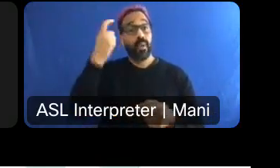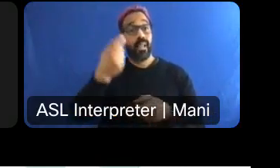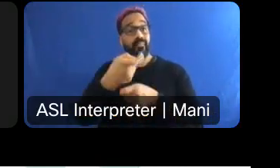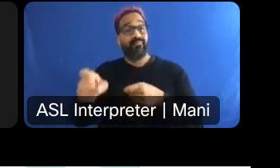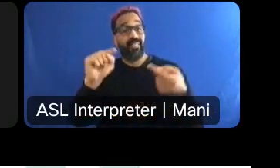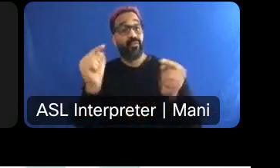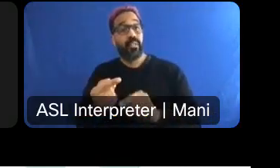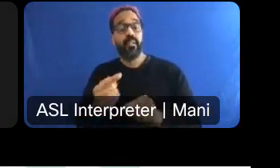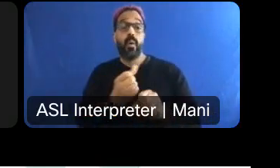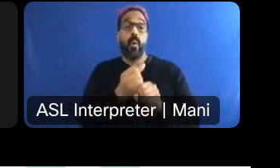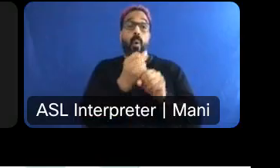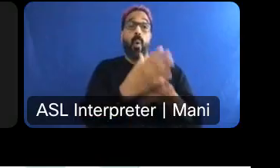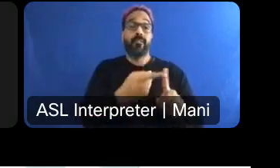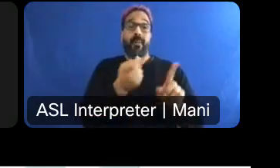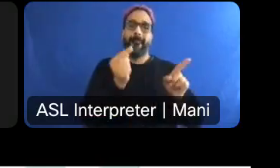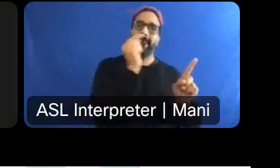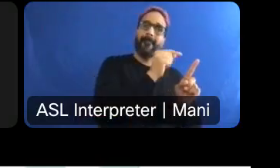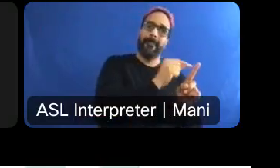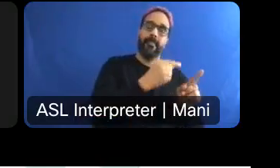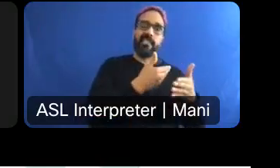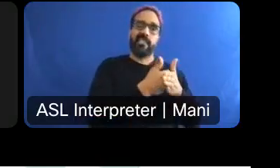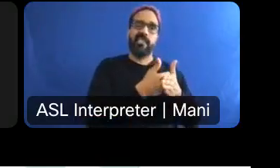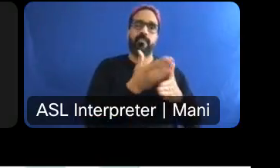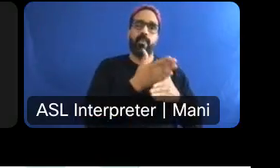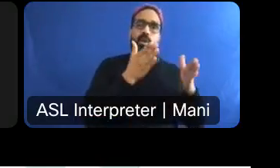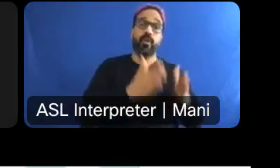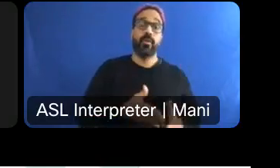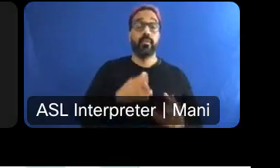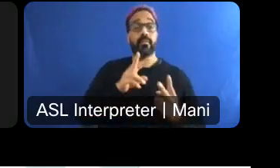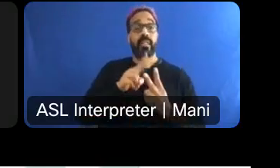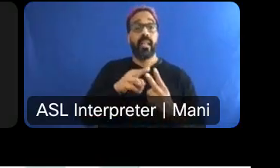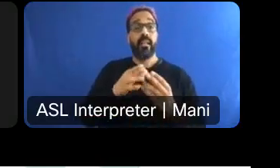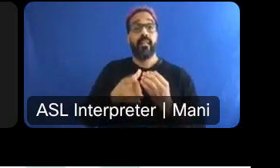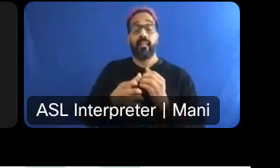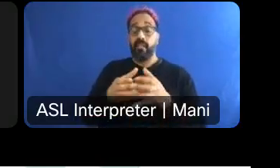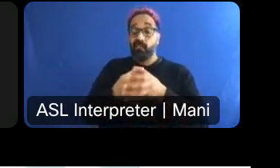by an intimate partner by either external force or strangulation.